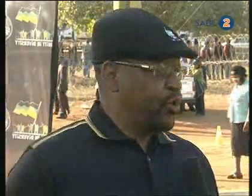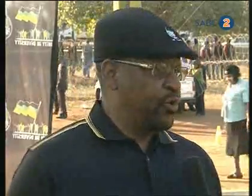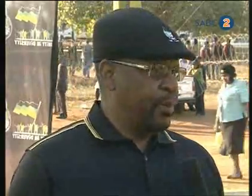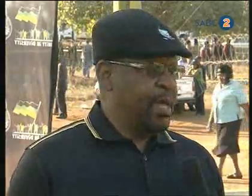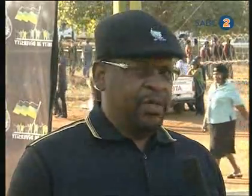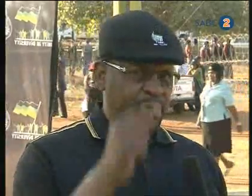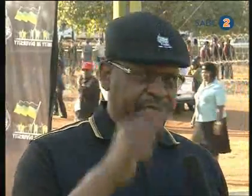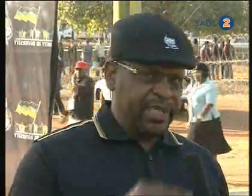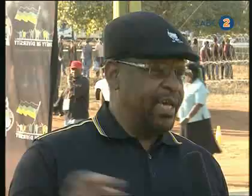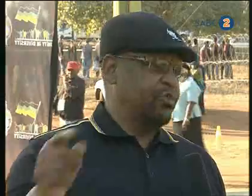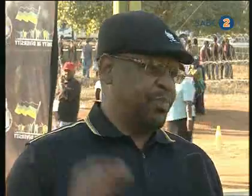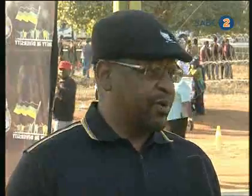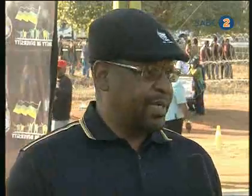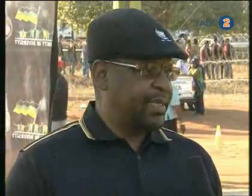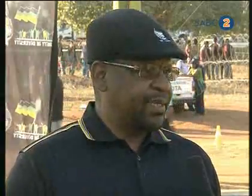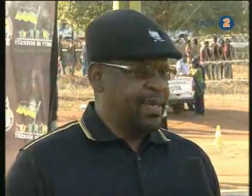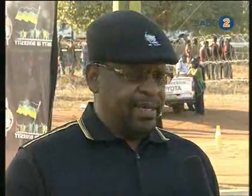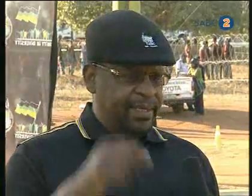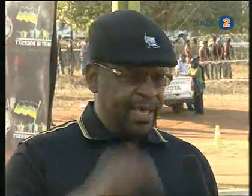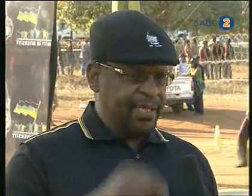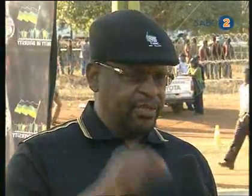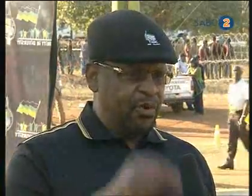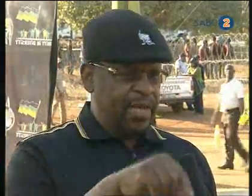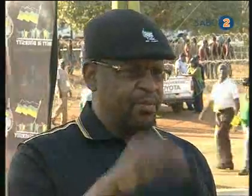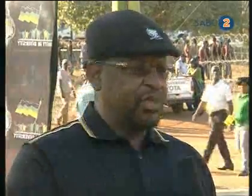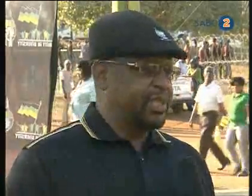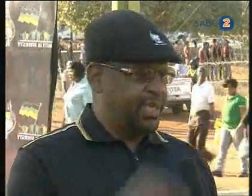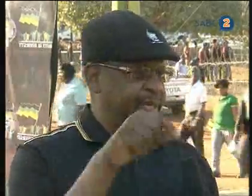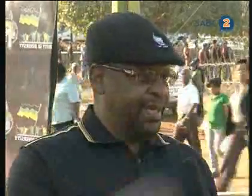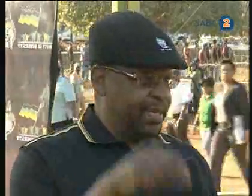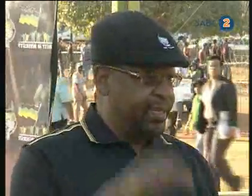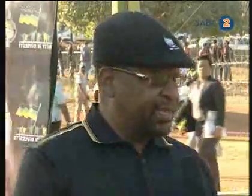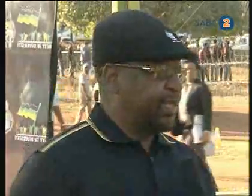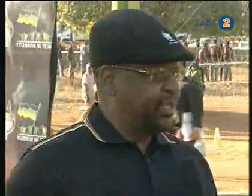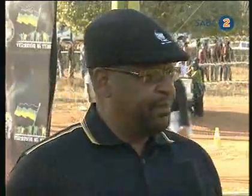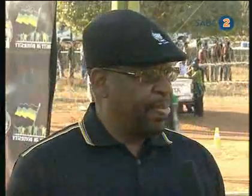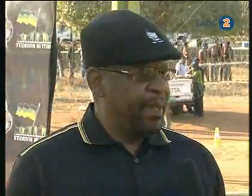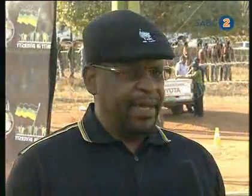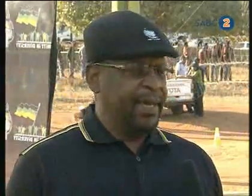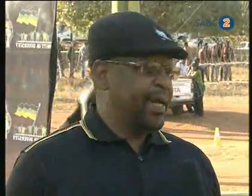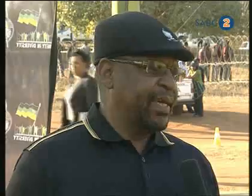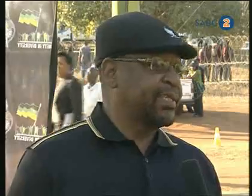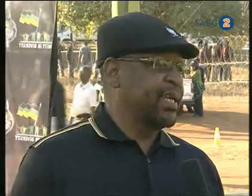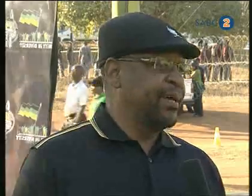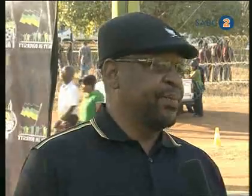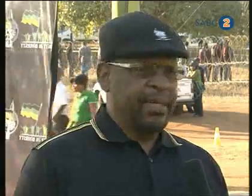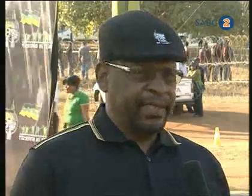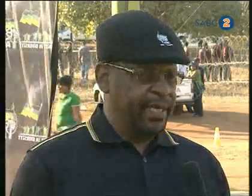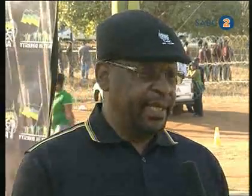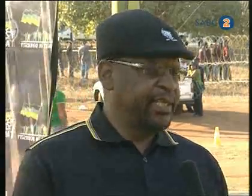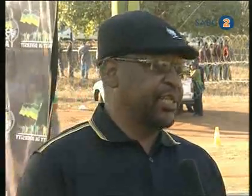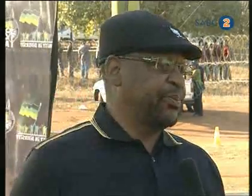can assure you, you will see as we progress, there is no animosity in this region against